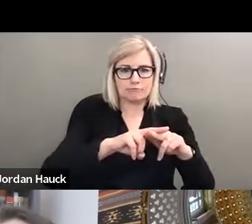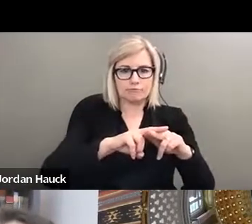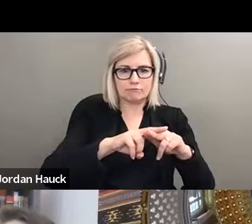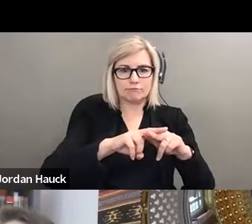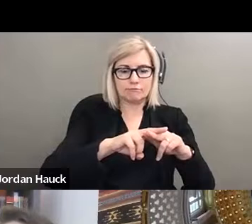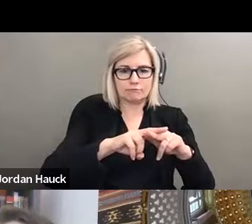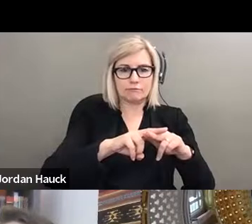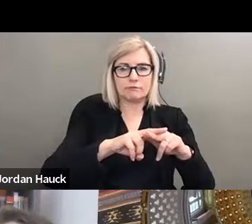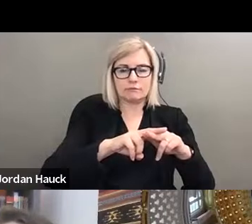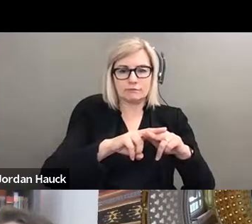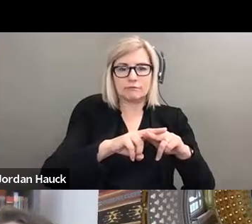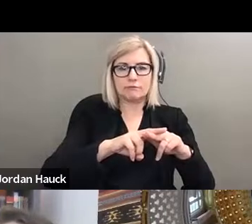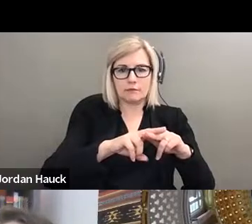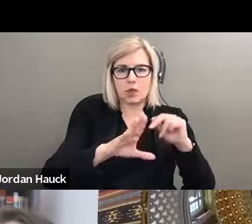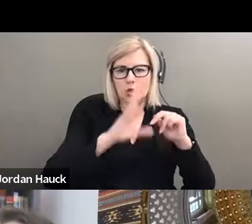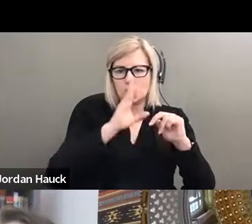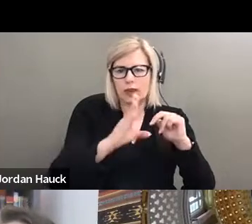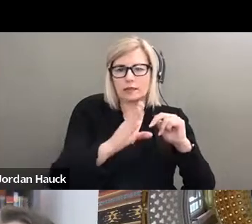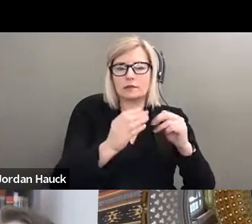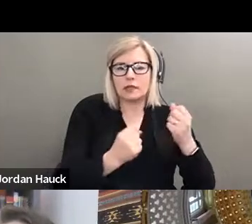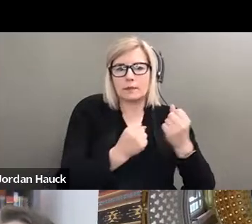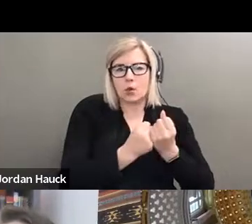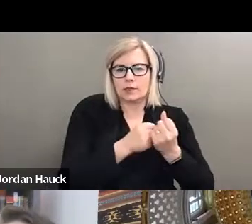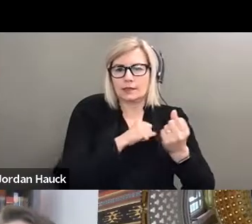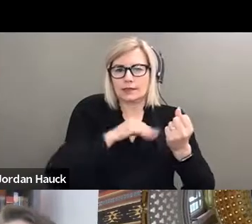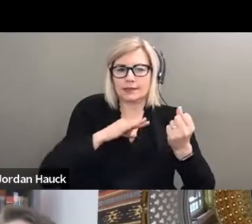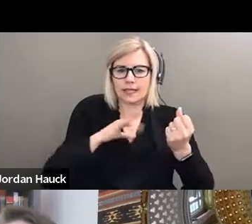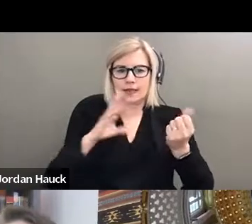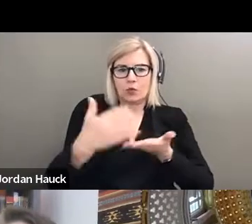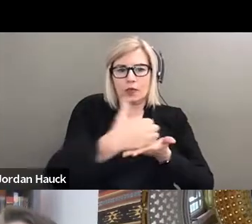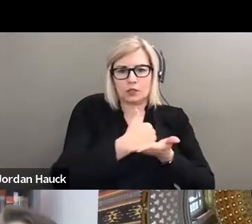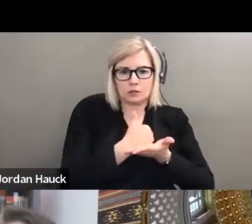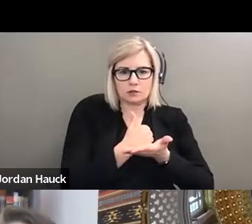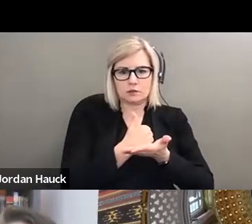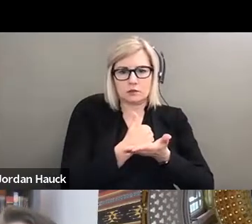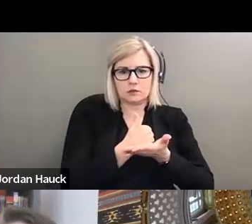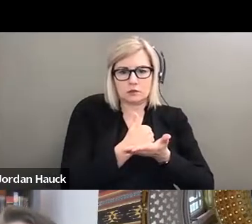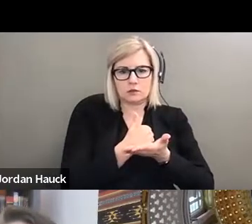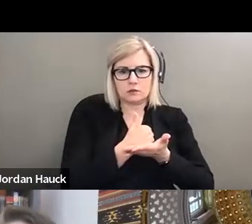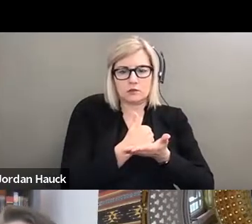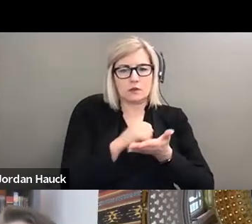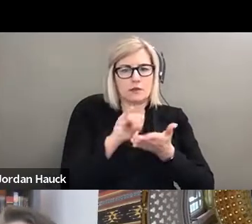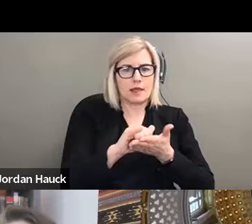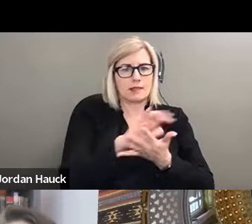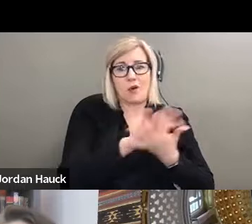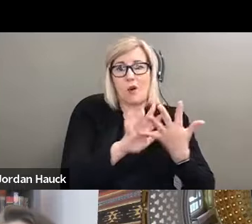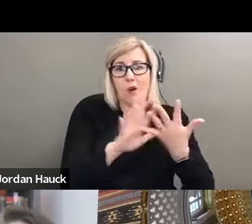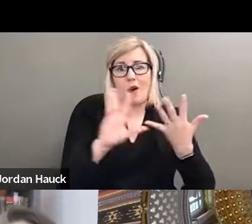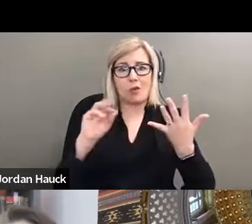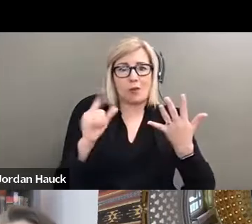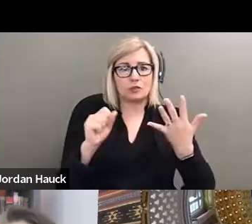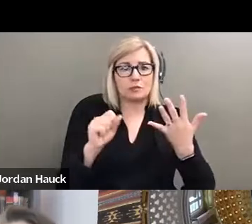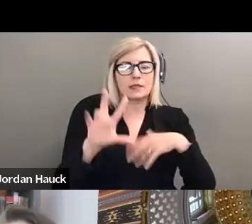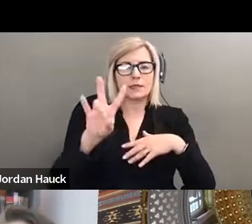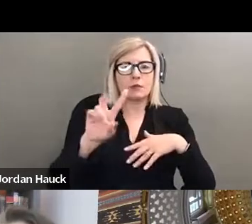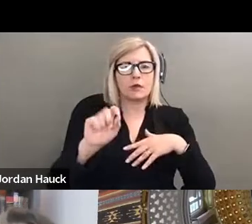sorry, to increase and raise those direct support staff wages. That's across all the waivers. 7.4 million